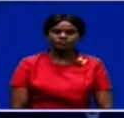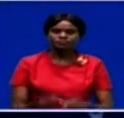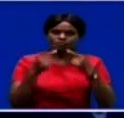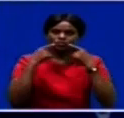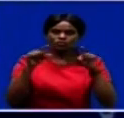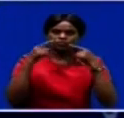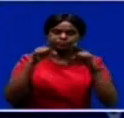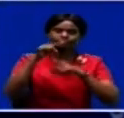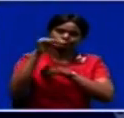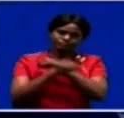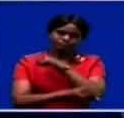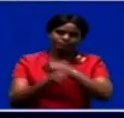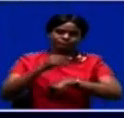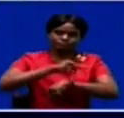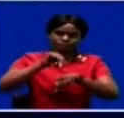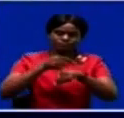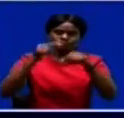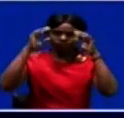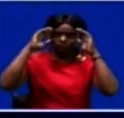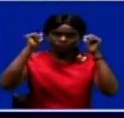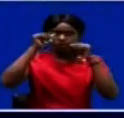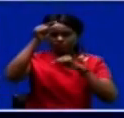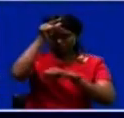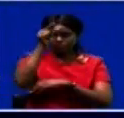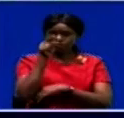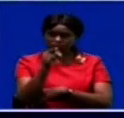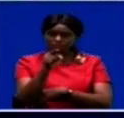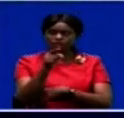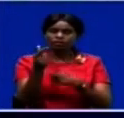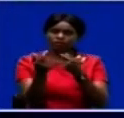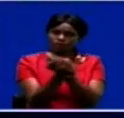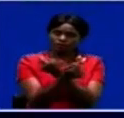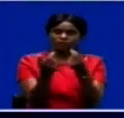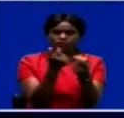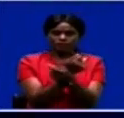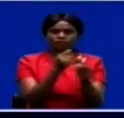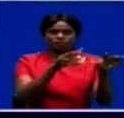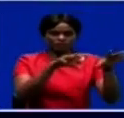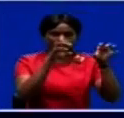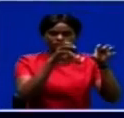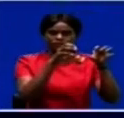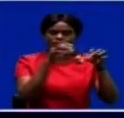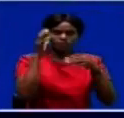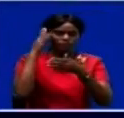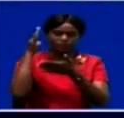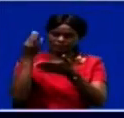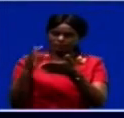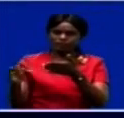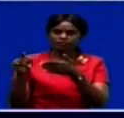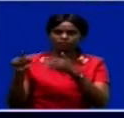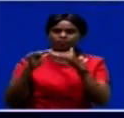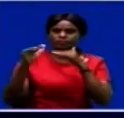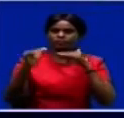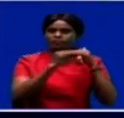Now, details in our news this hour. President Edgar Lungu has made changes at cabinet and at permanent